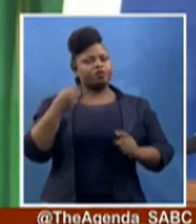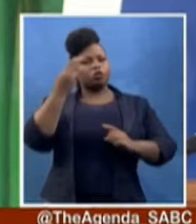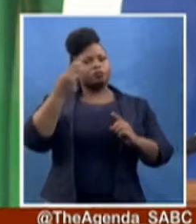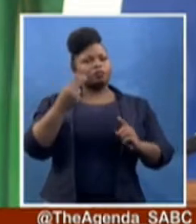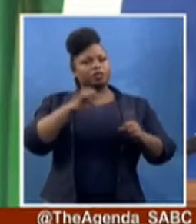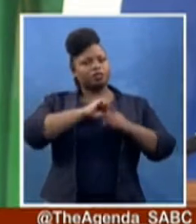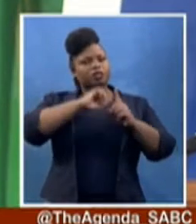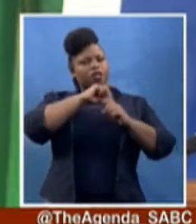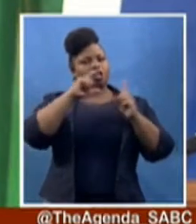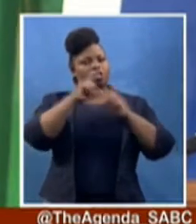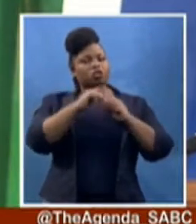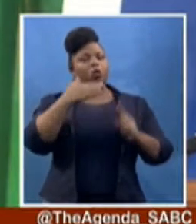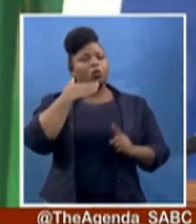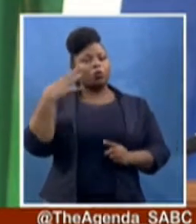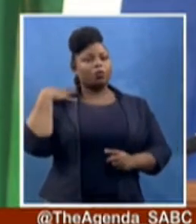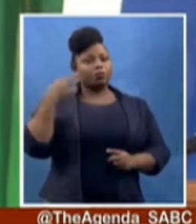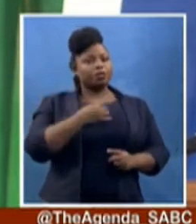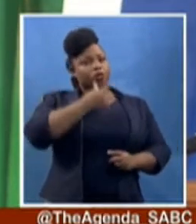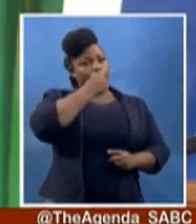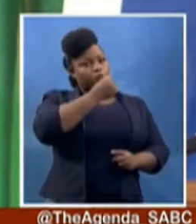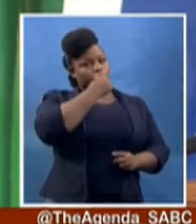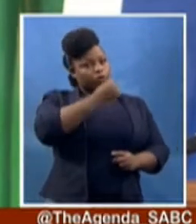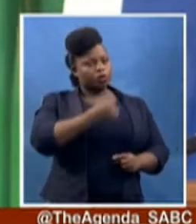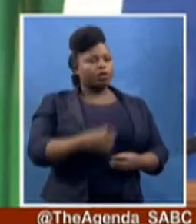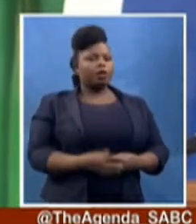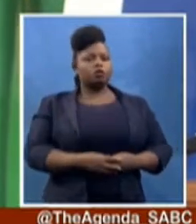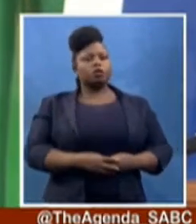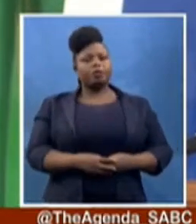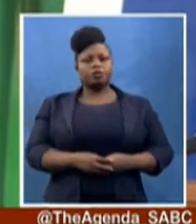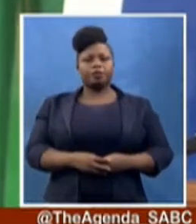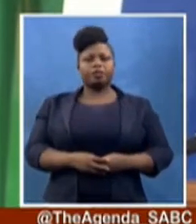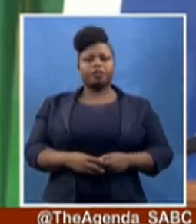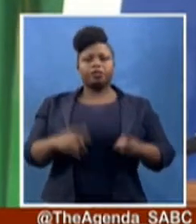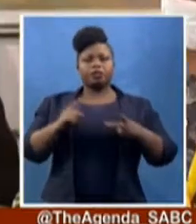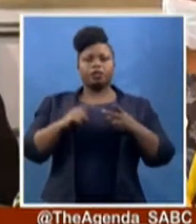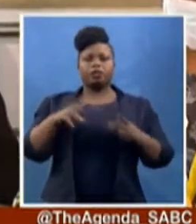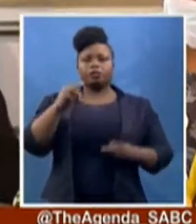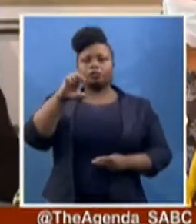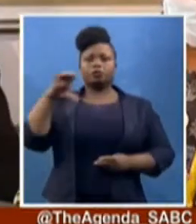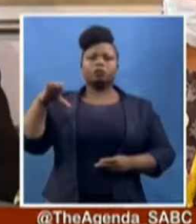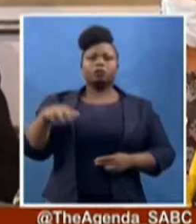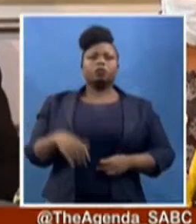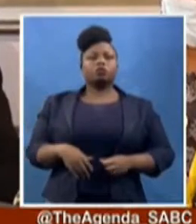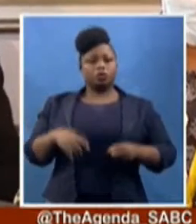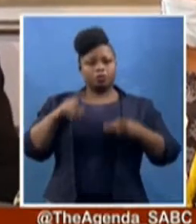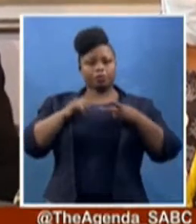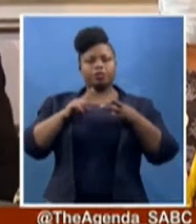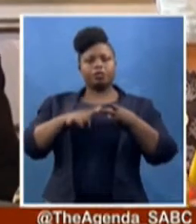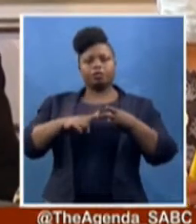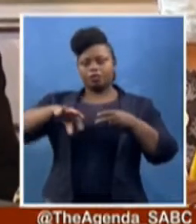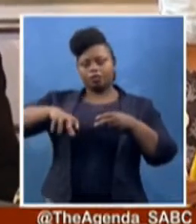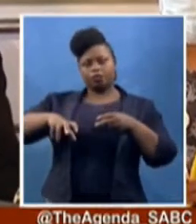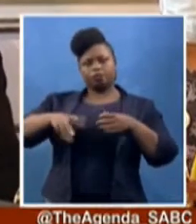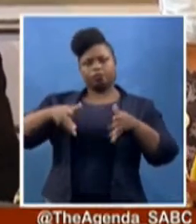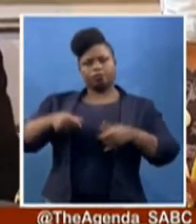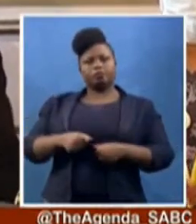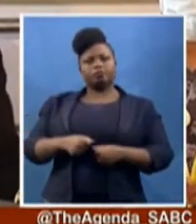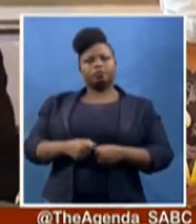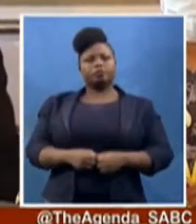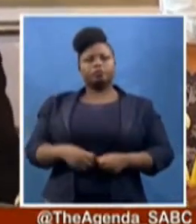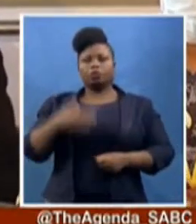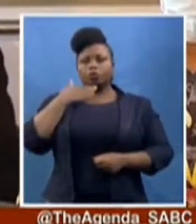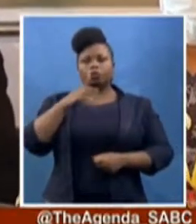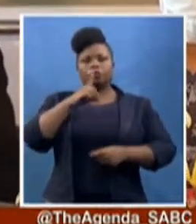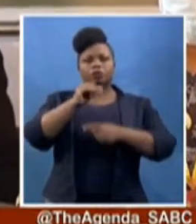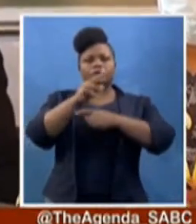the MEC for Sports, Arts and Culture in our province, Mr. Makatso Mahasa,